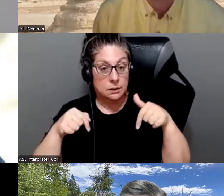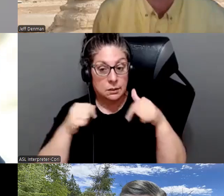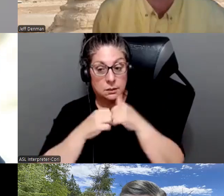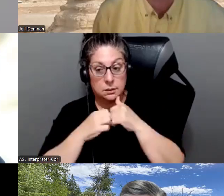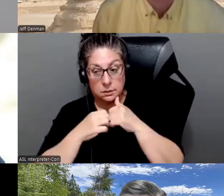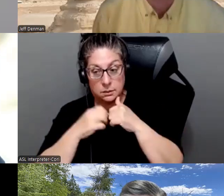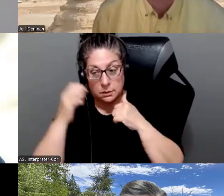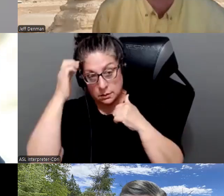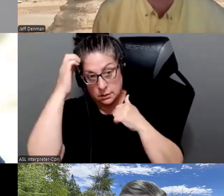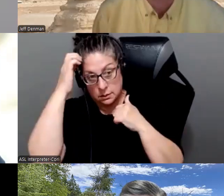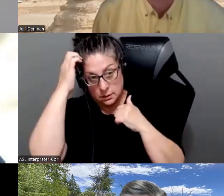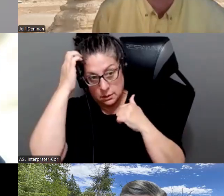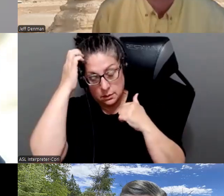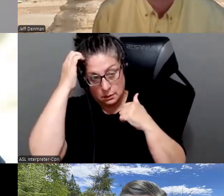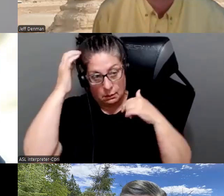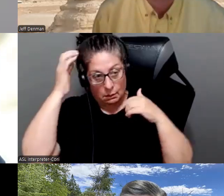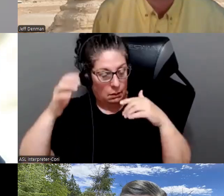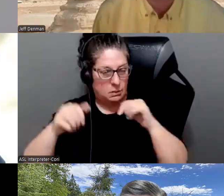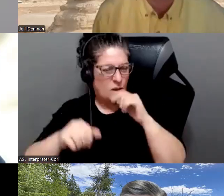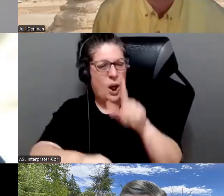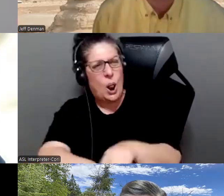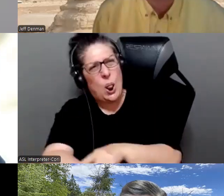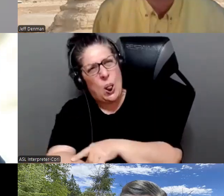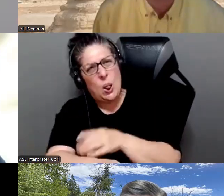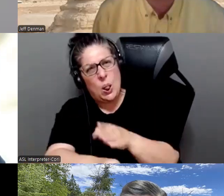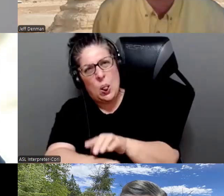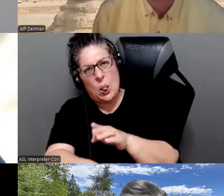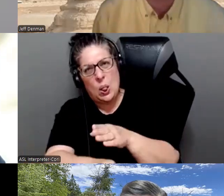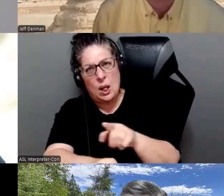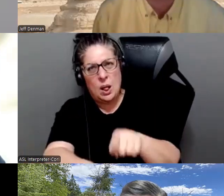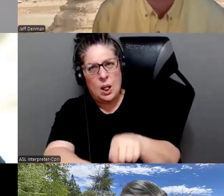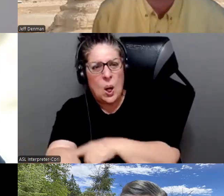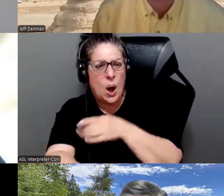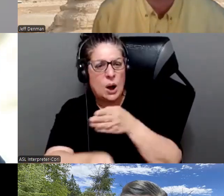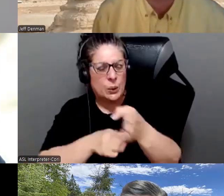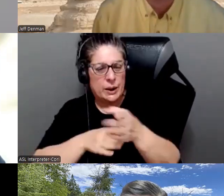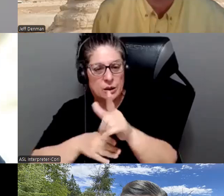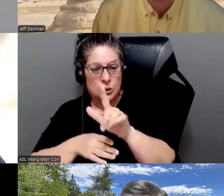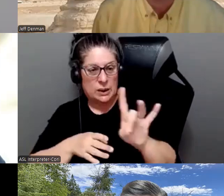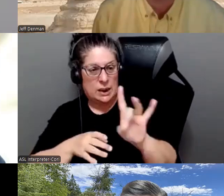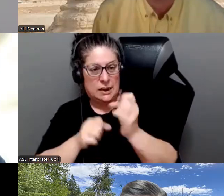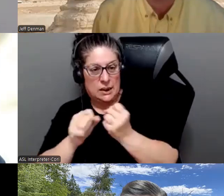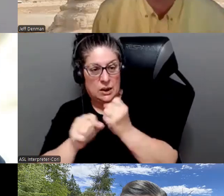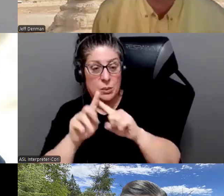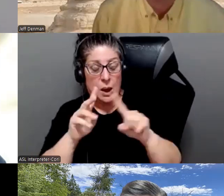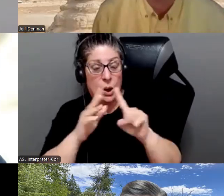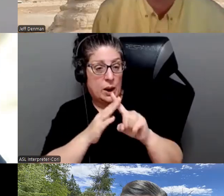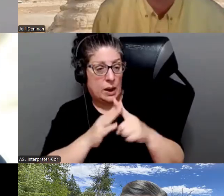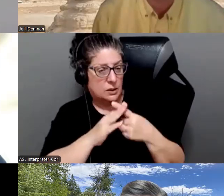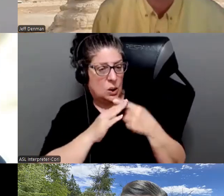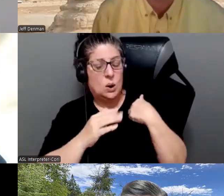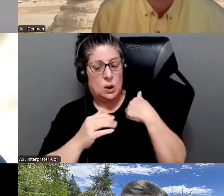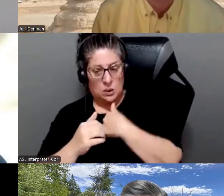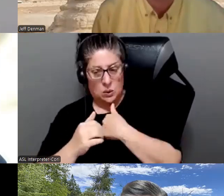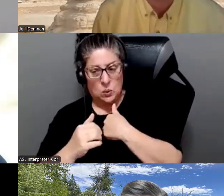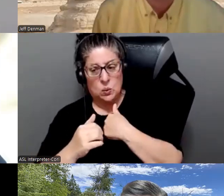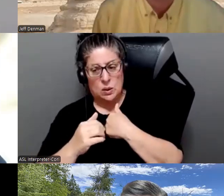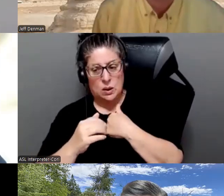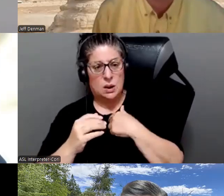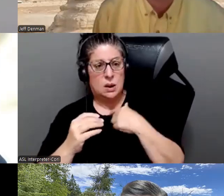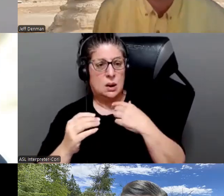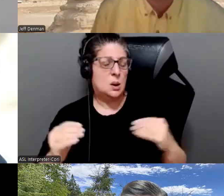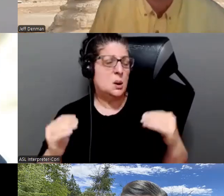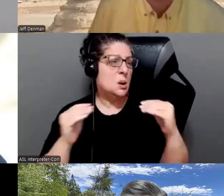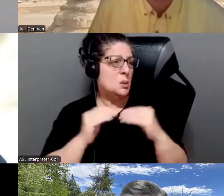when I hadn't had a long career, 28 years, but when I started, we argued far more,